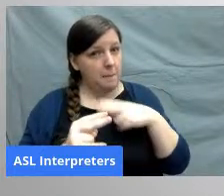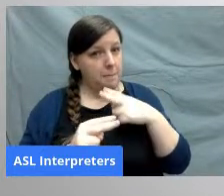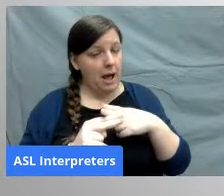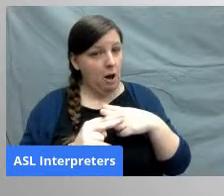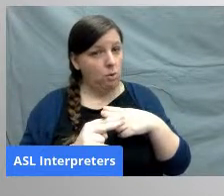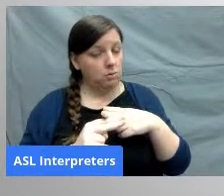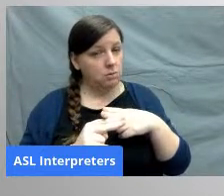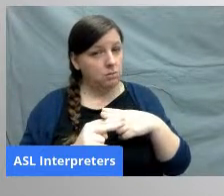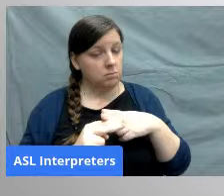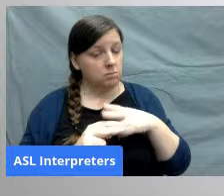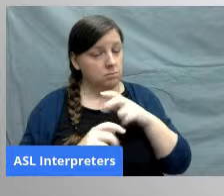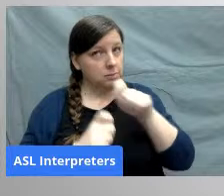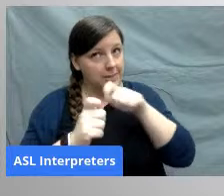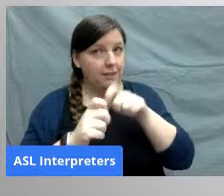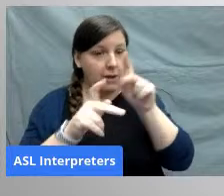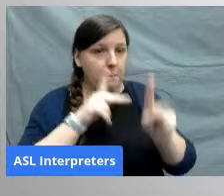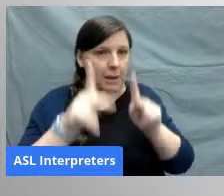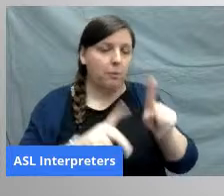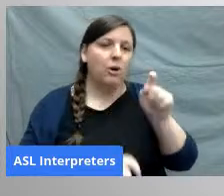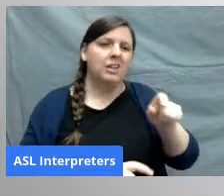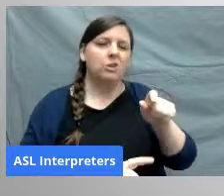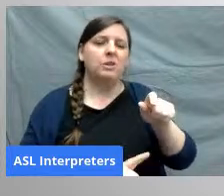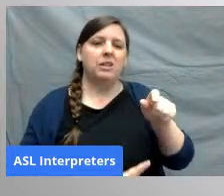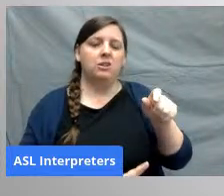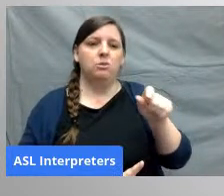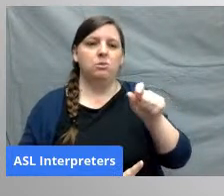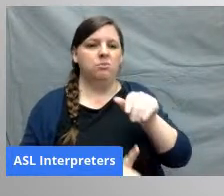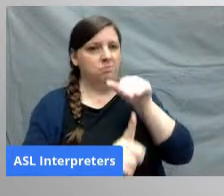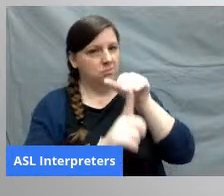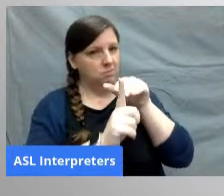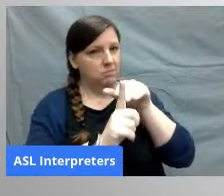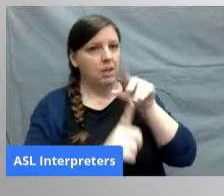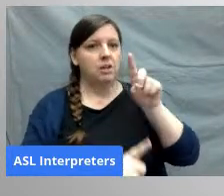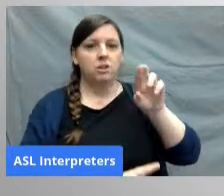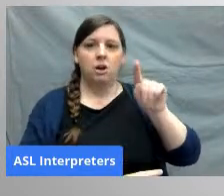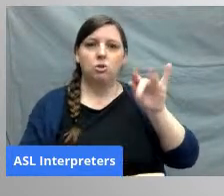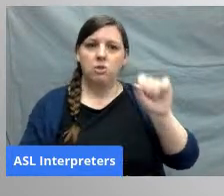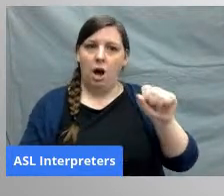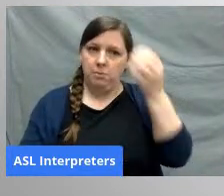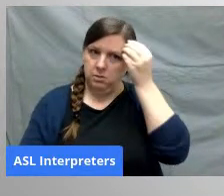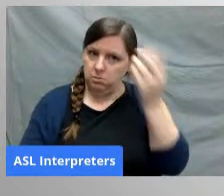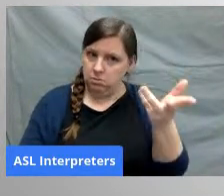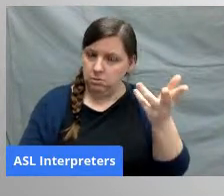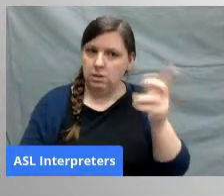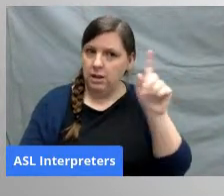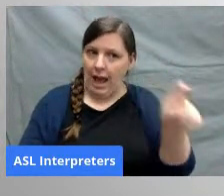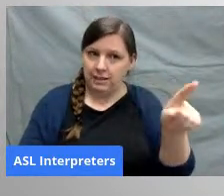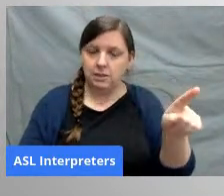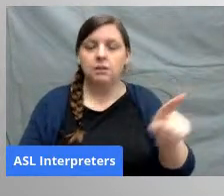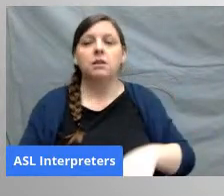directly to Dr. Thomas. Also, however, it is a fine line because